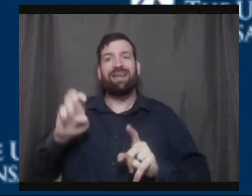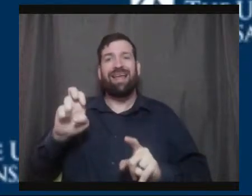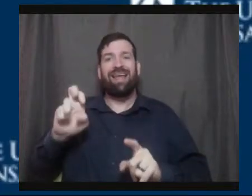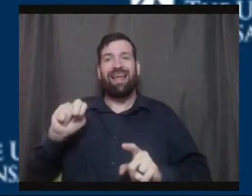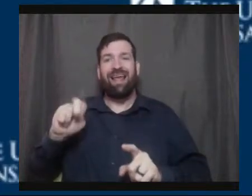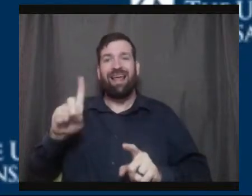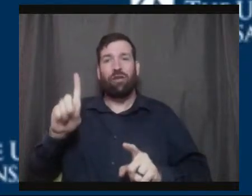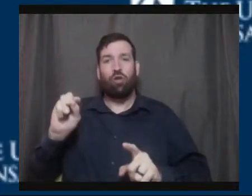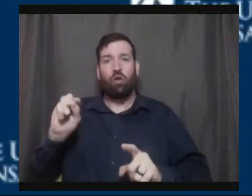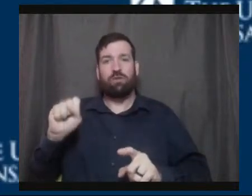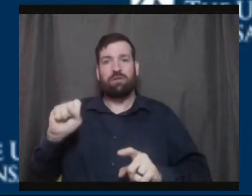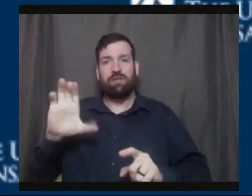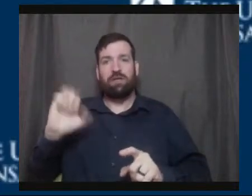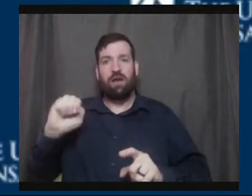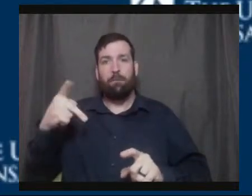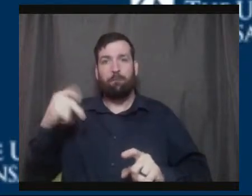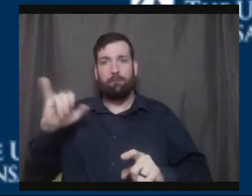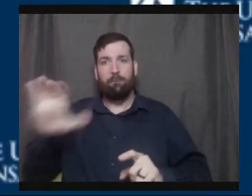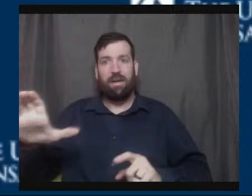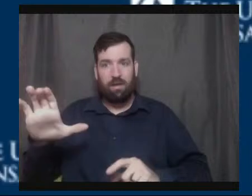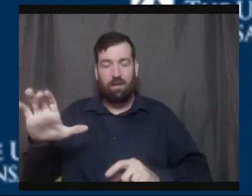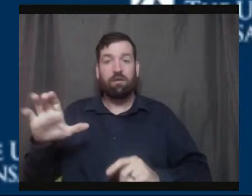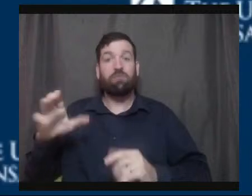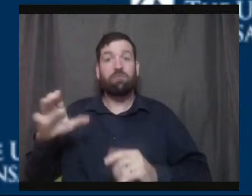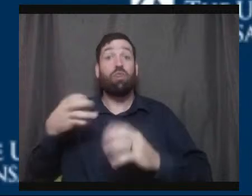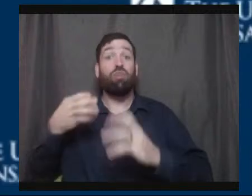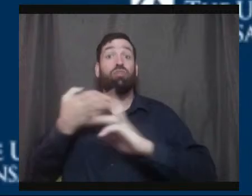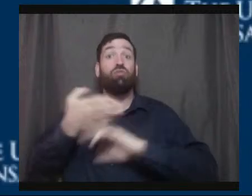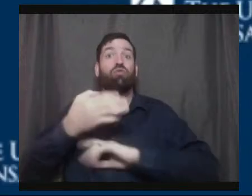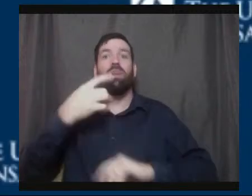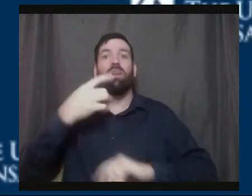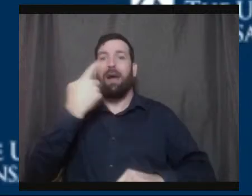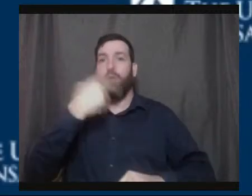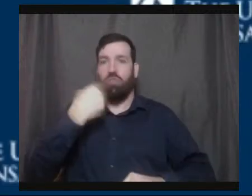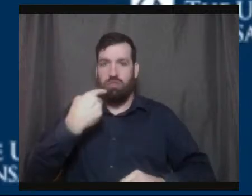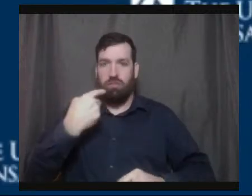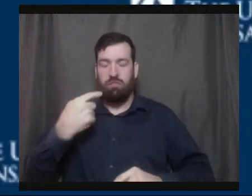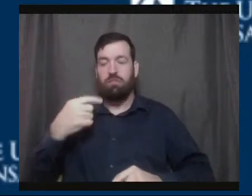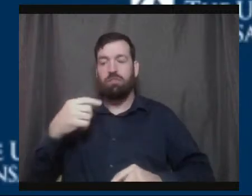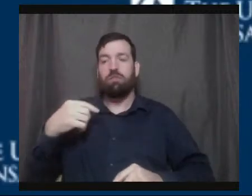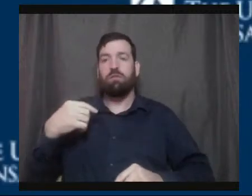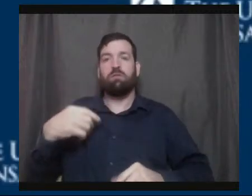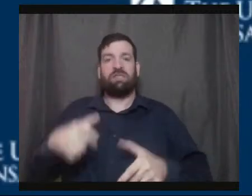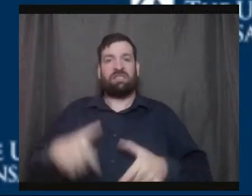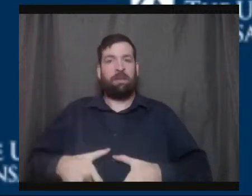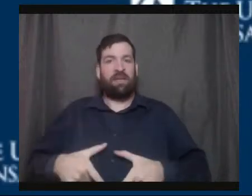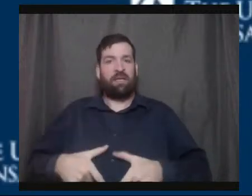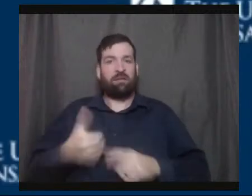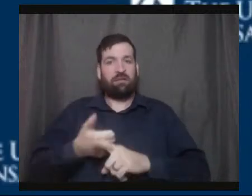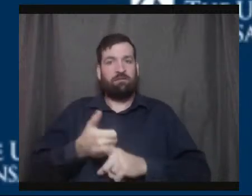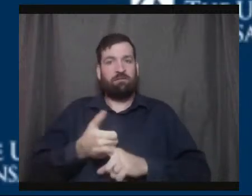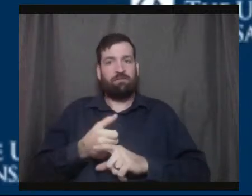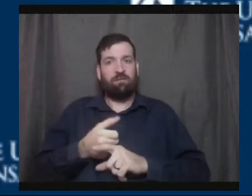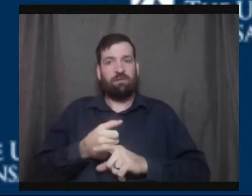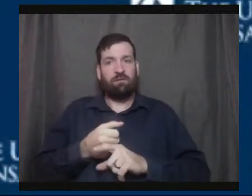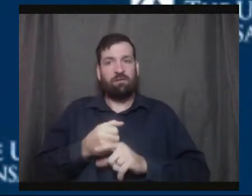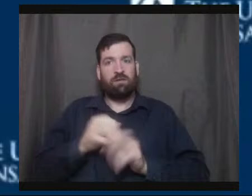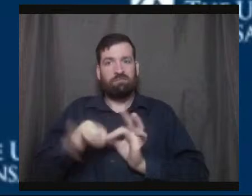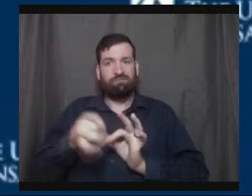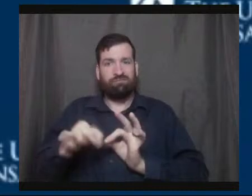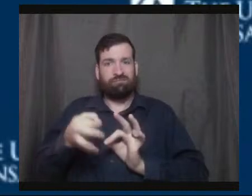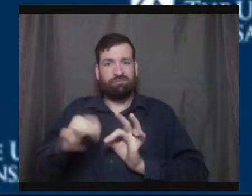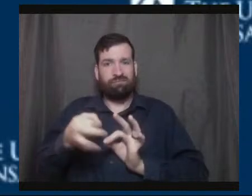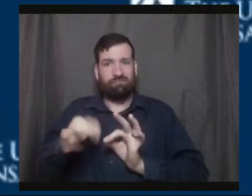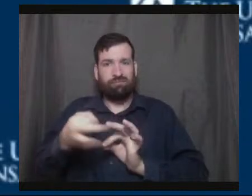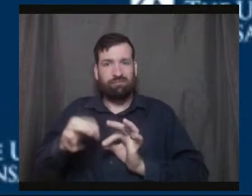a scope, through a procedure, through the mouth, in which the stomach is sewn or plicated in layers.